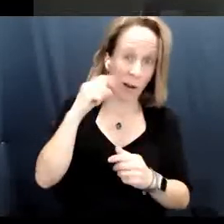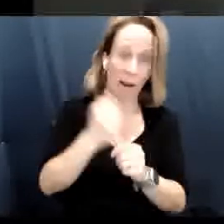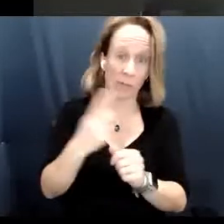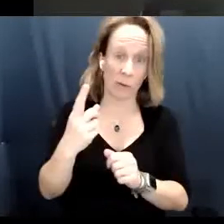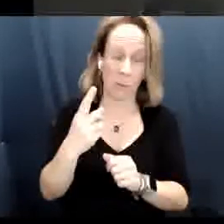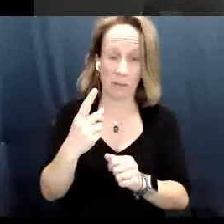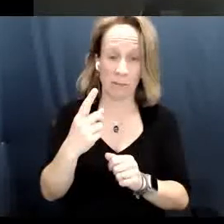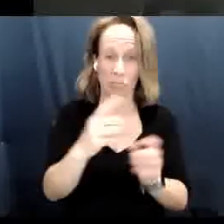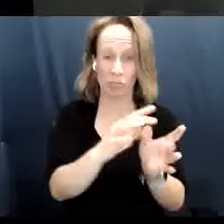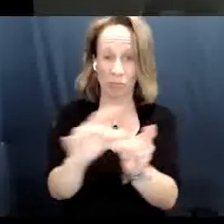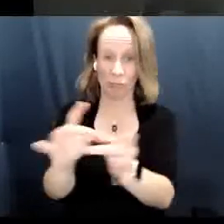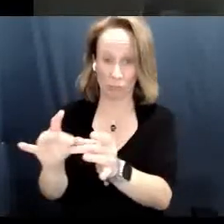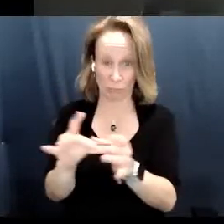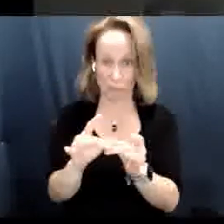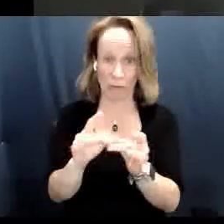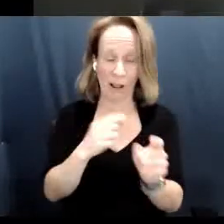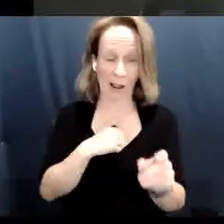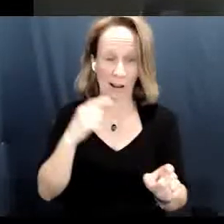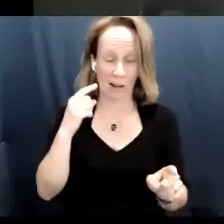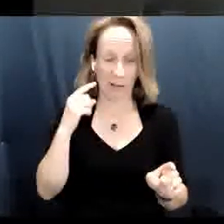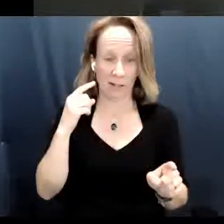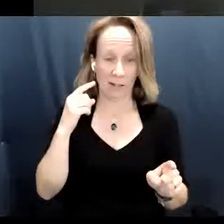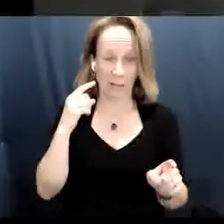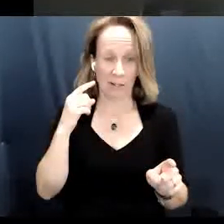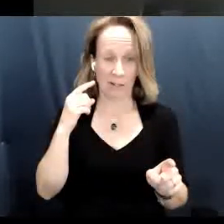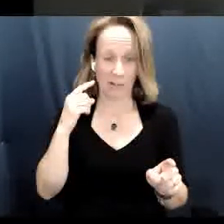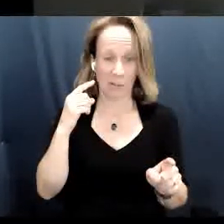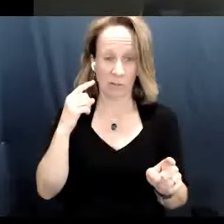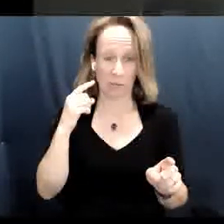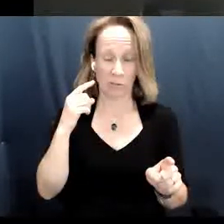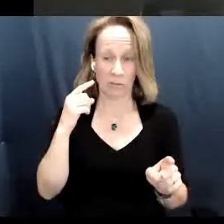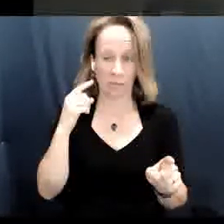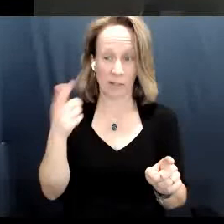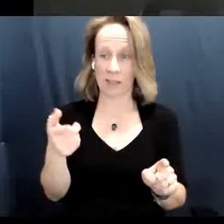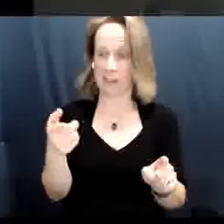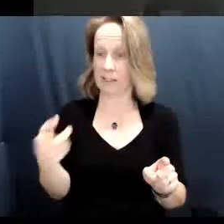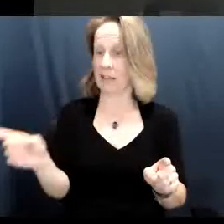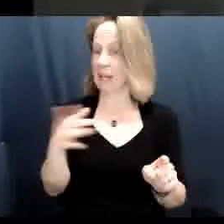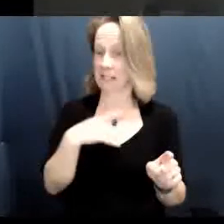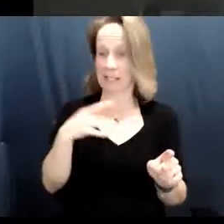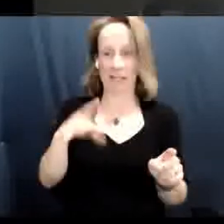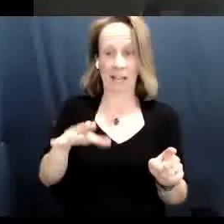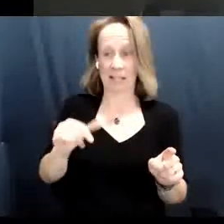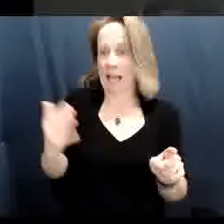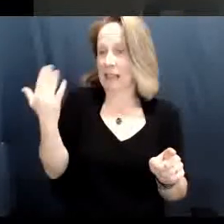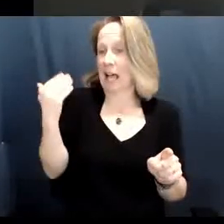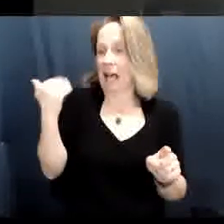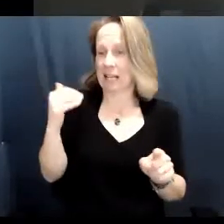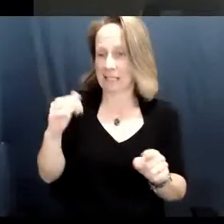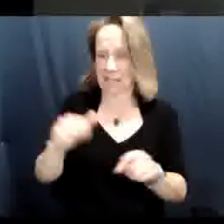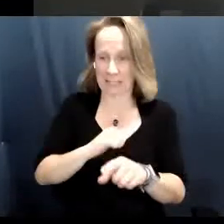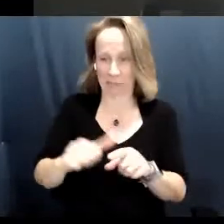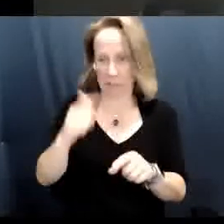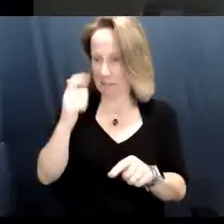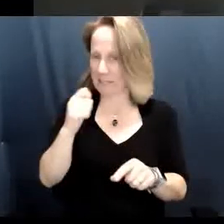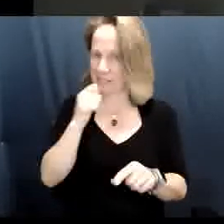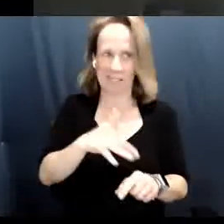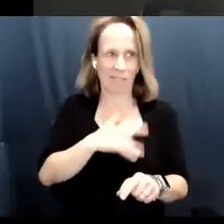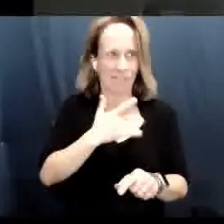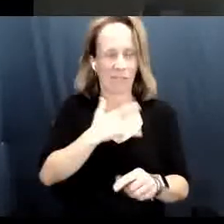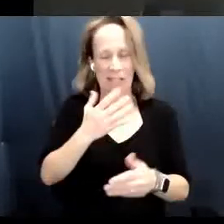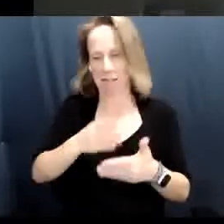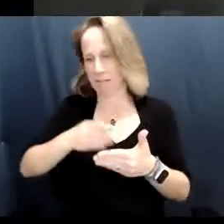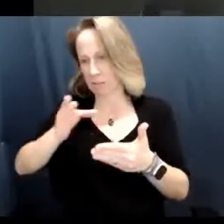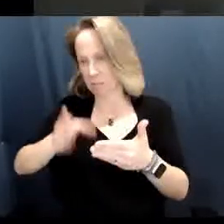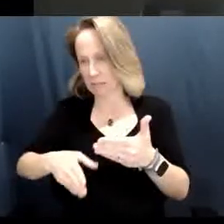is they didn't like that last activity because it felt incomplete. Did anyone else